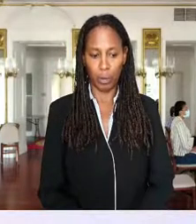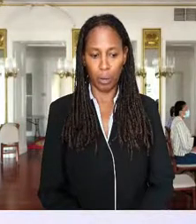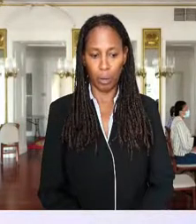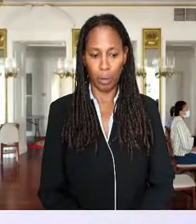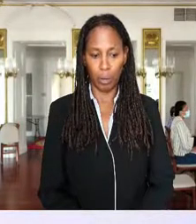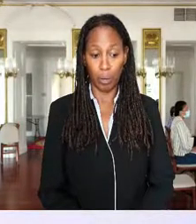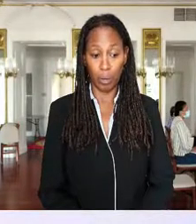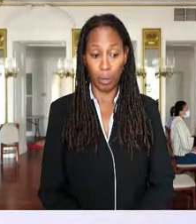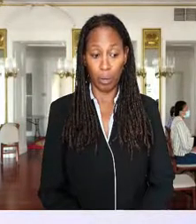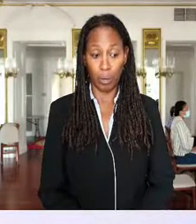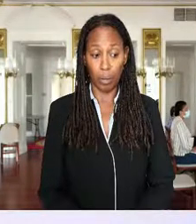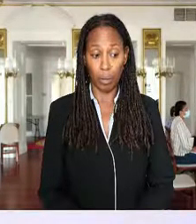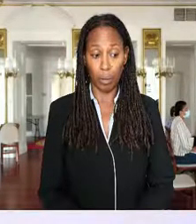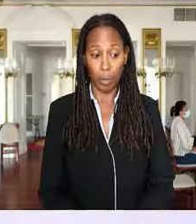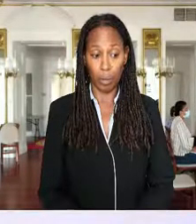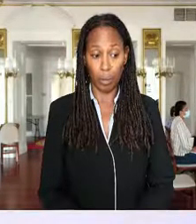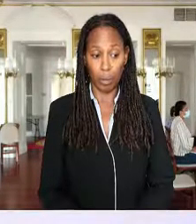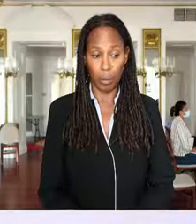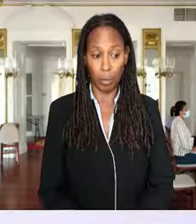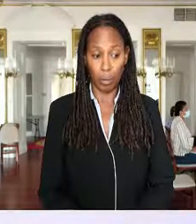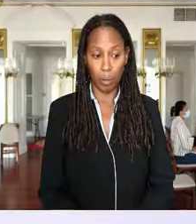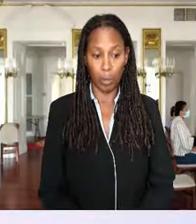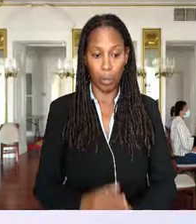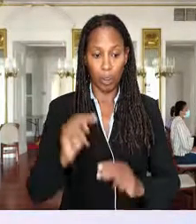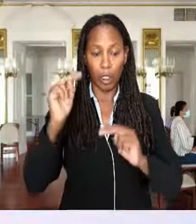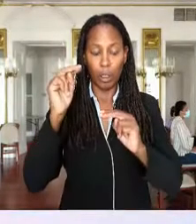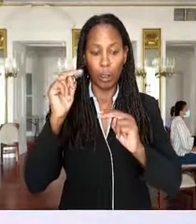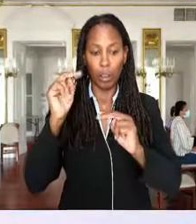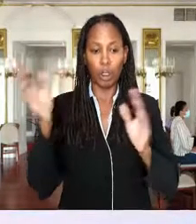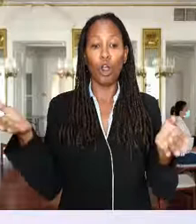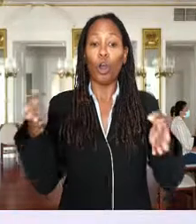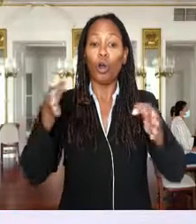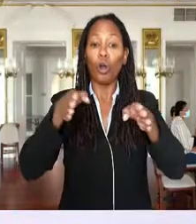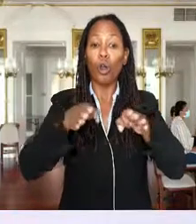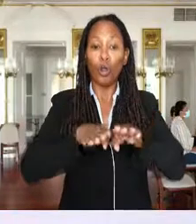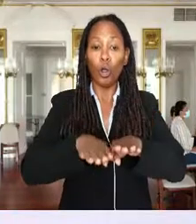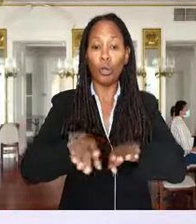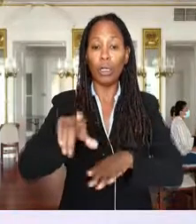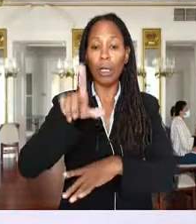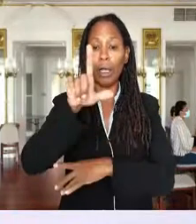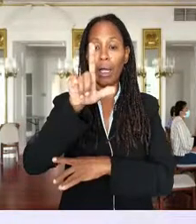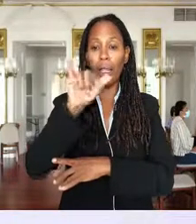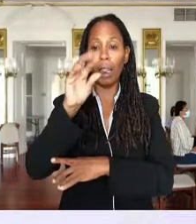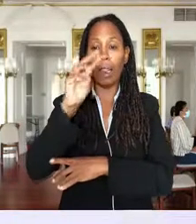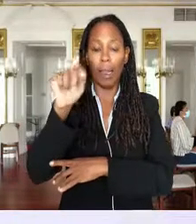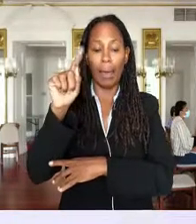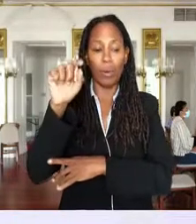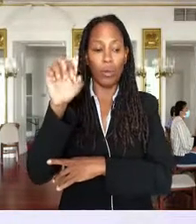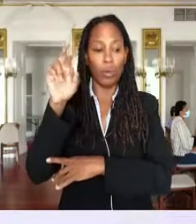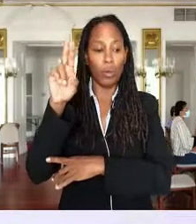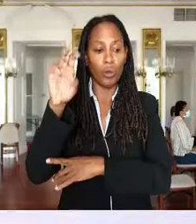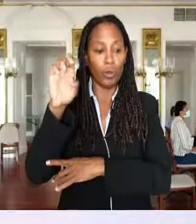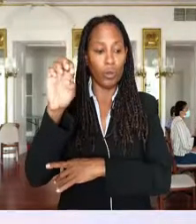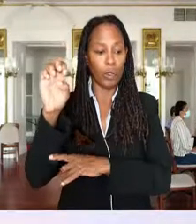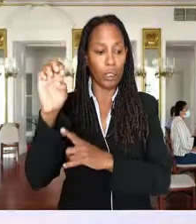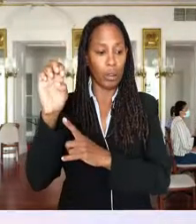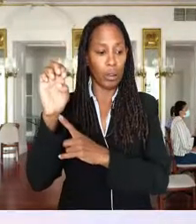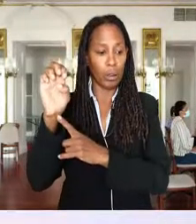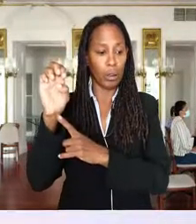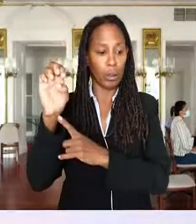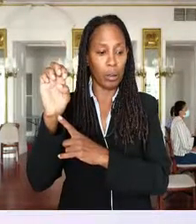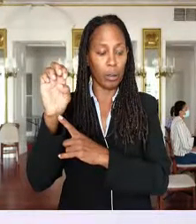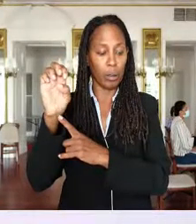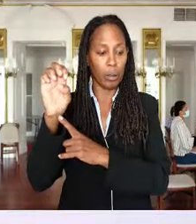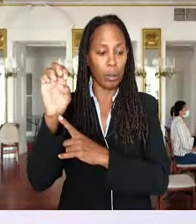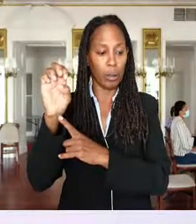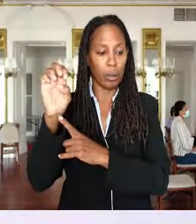Yes, since the closing of Line 3, I would like to know how has the budget been impacted, if